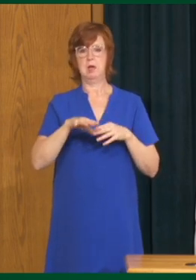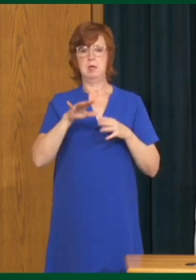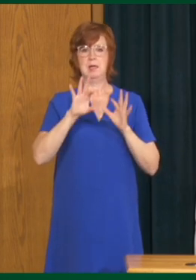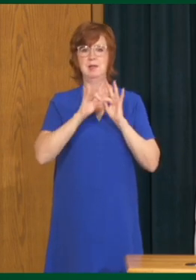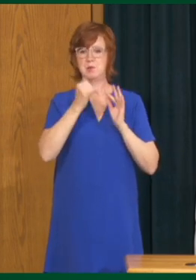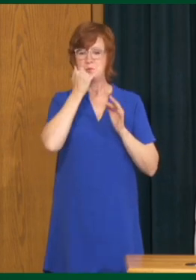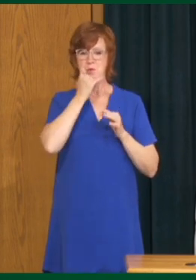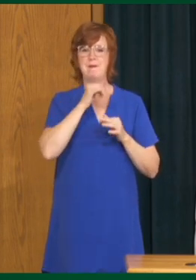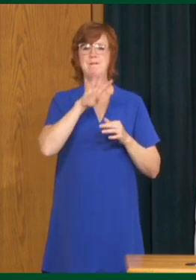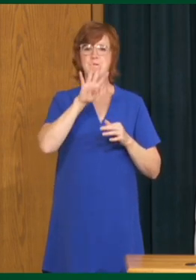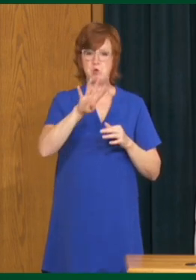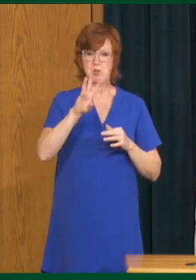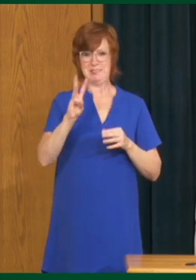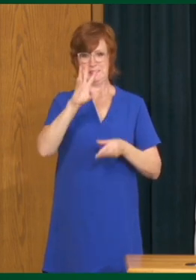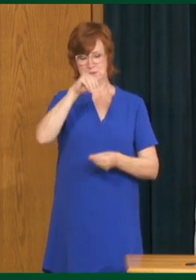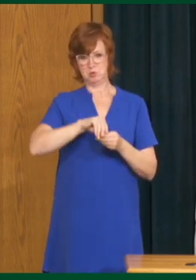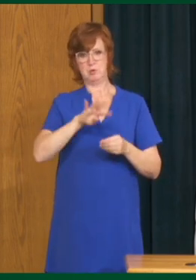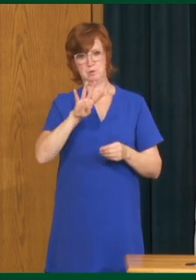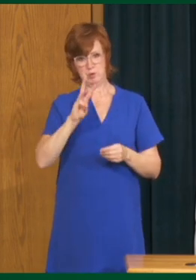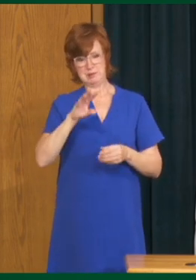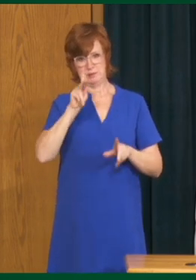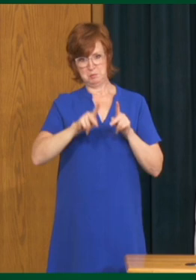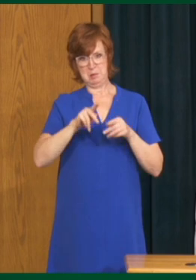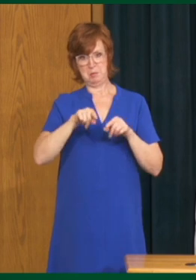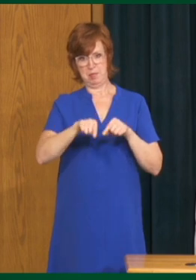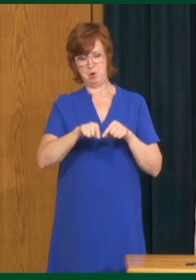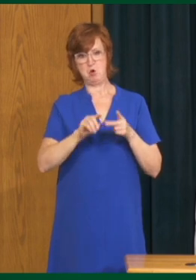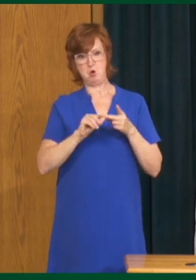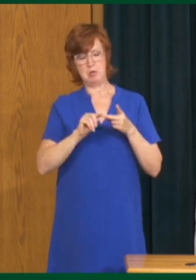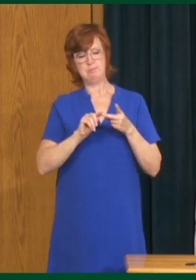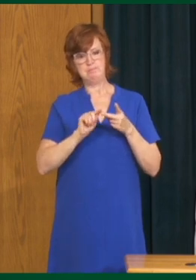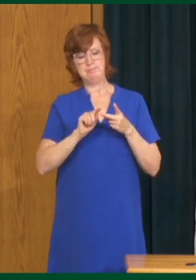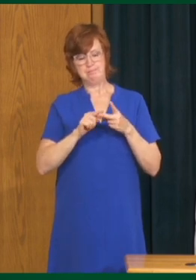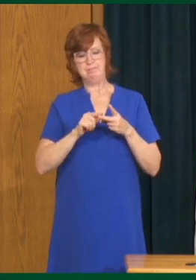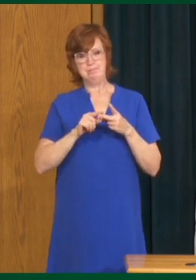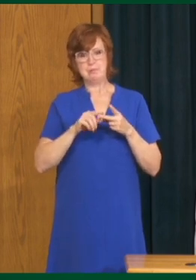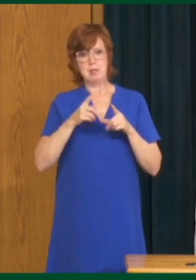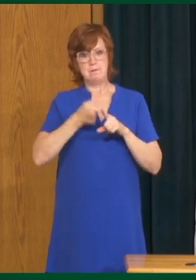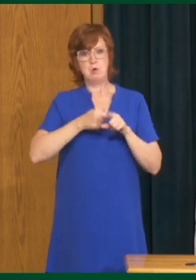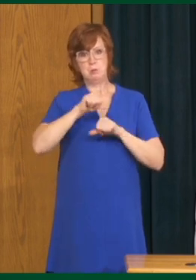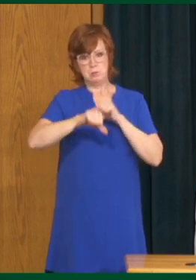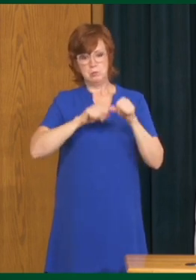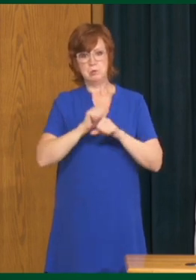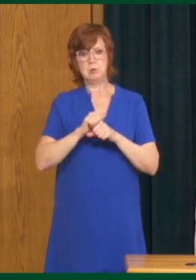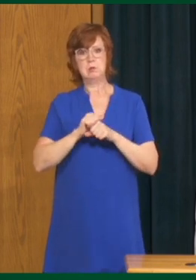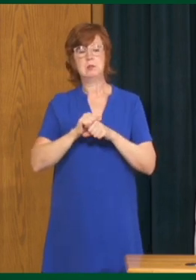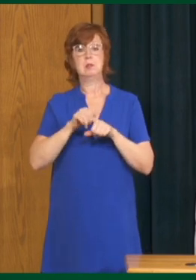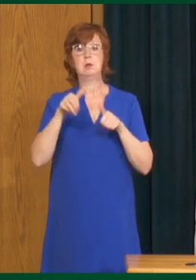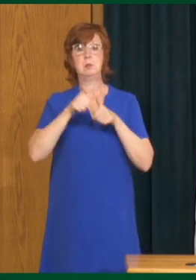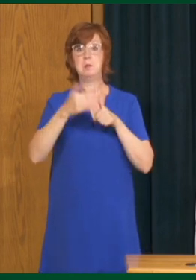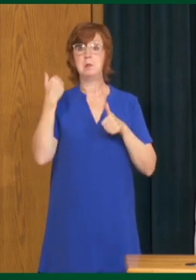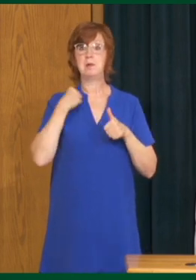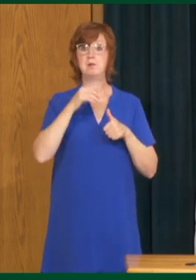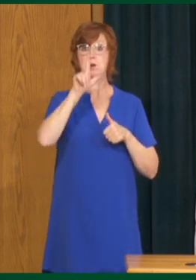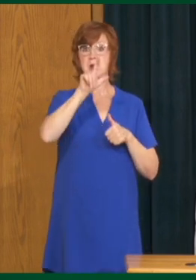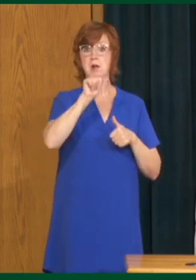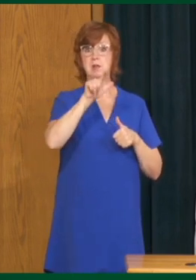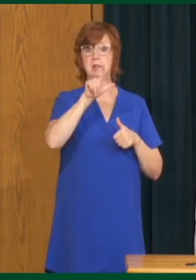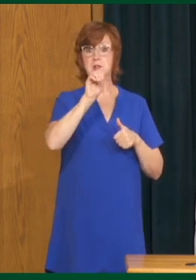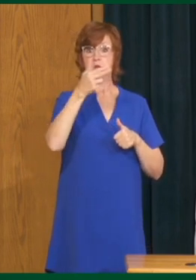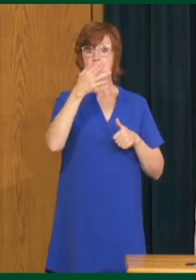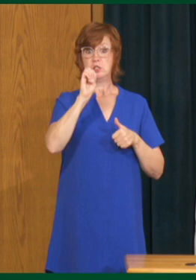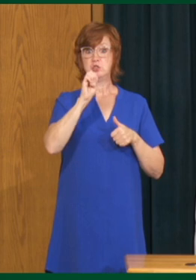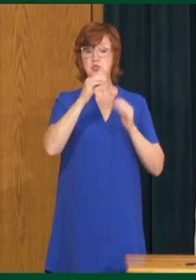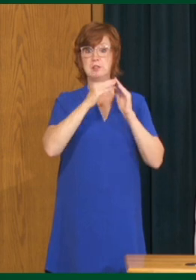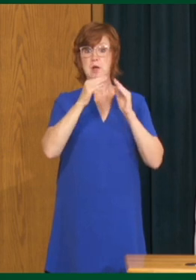to active case finding, because communities are working actively with public health for door-to-door testing and case finding and testing, and